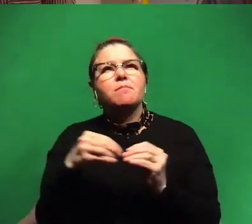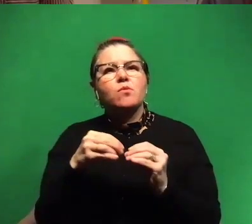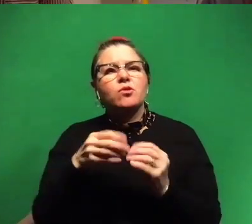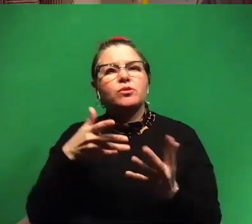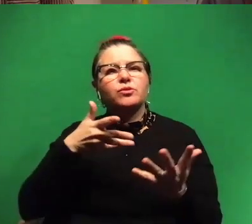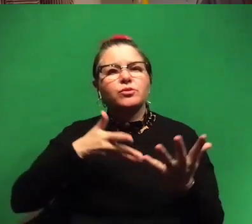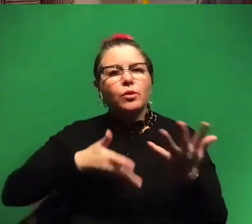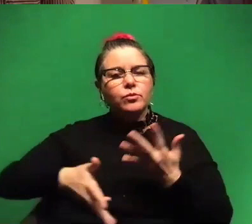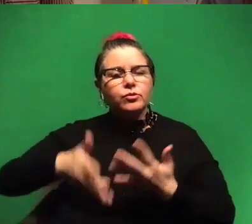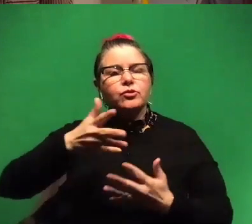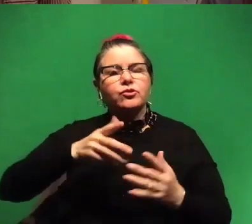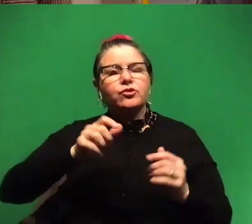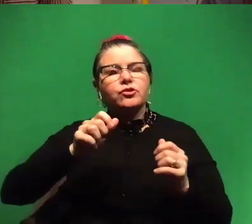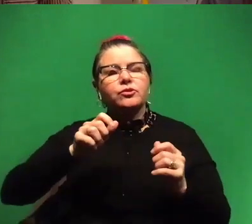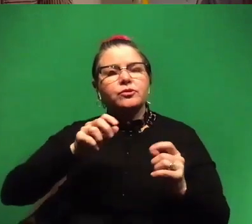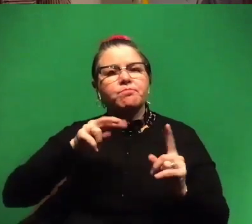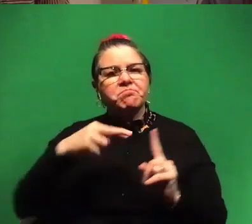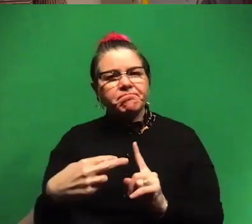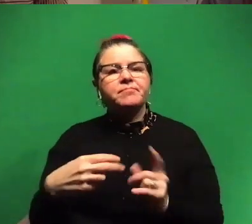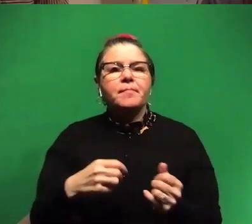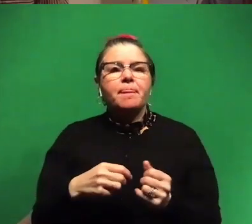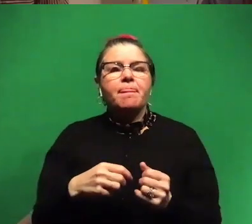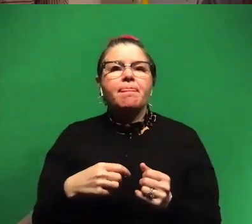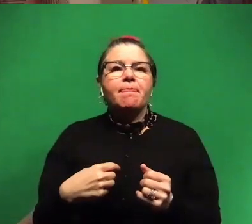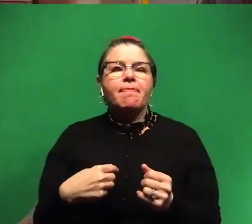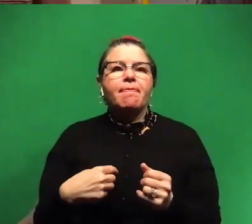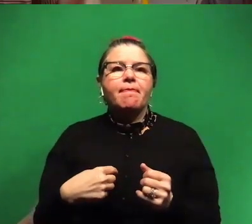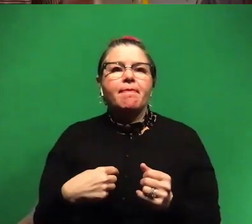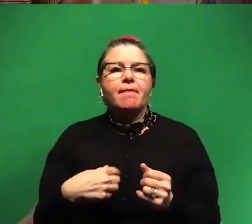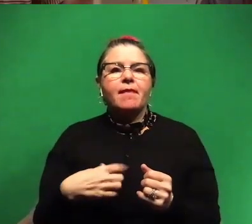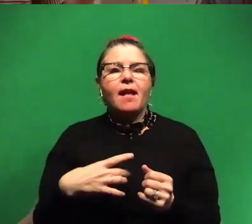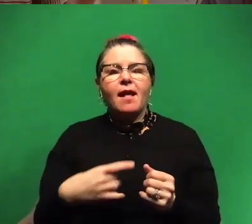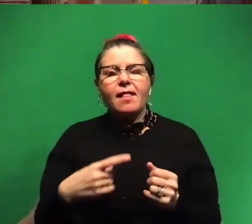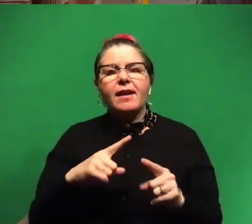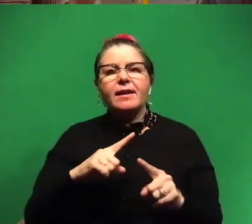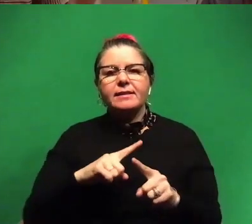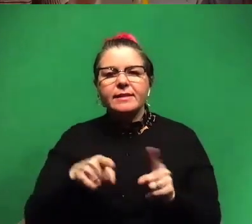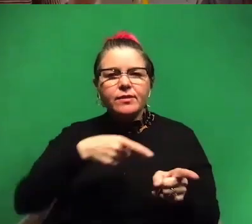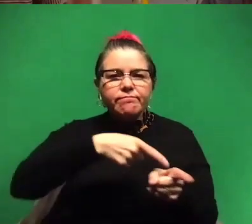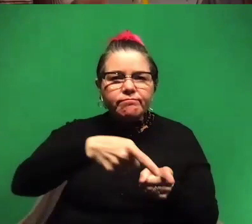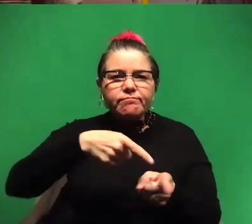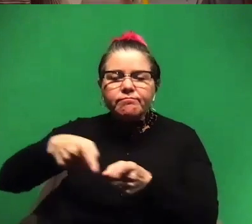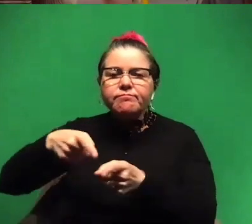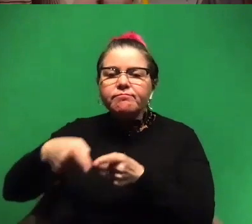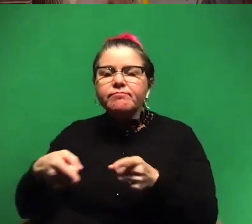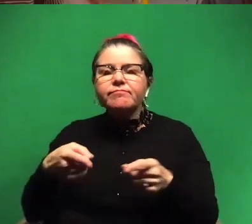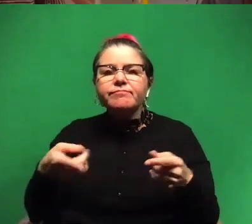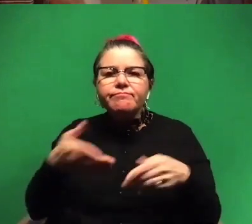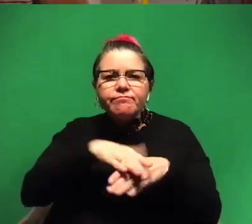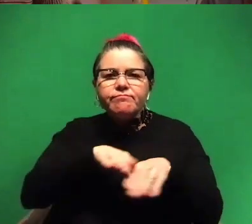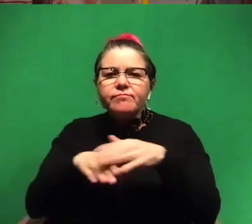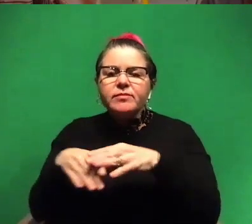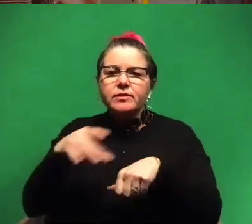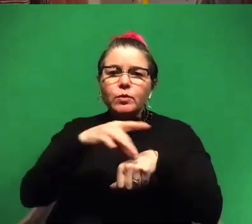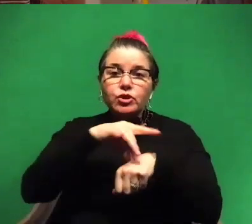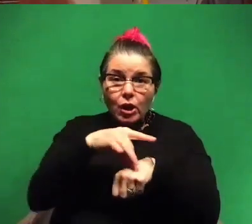social perspective, but I really like kind of the interdisciplinary of the field of geography. So there's a